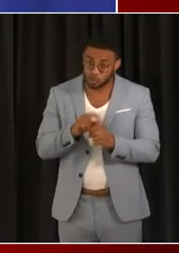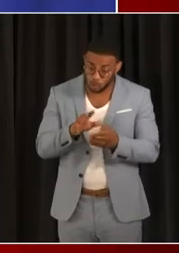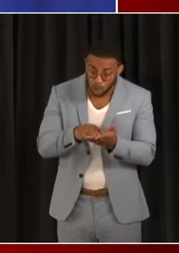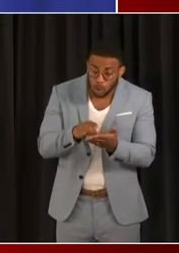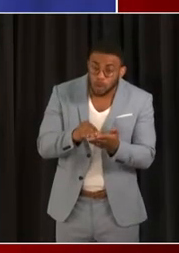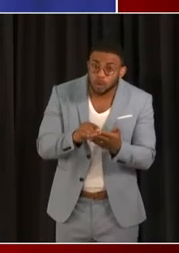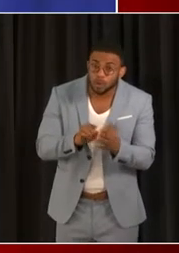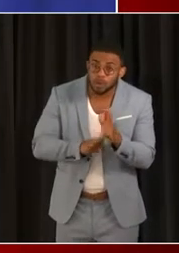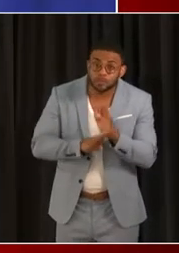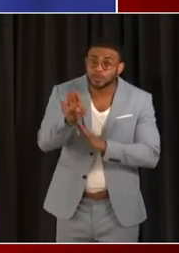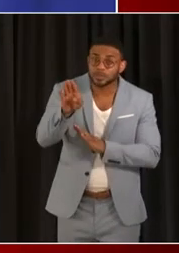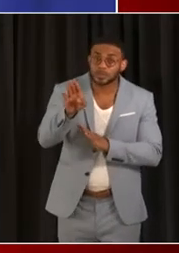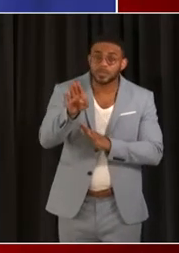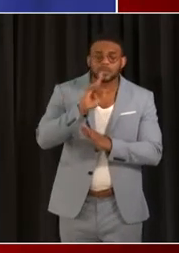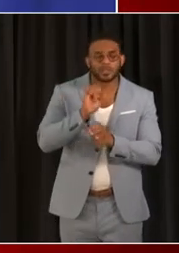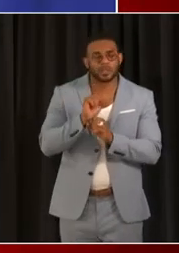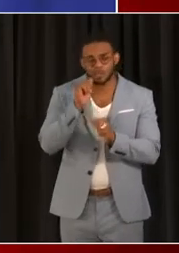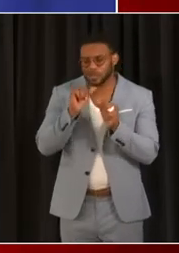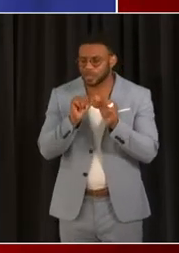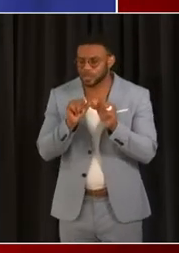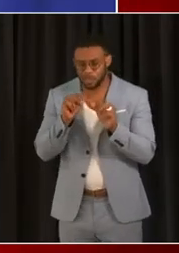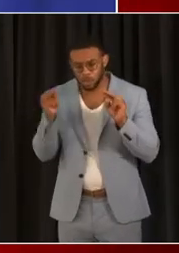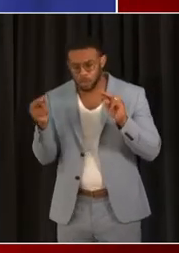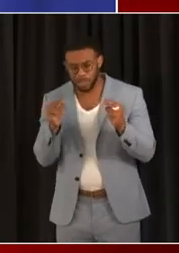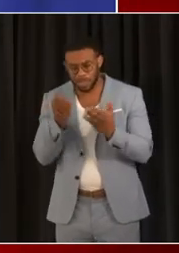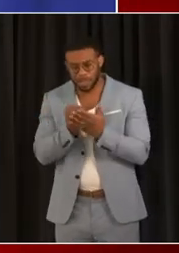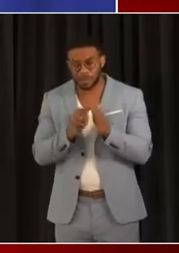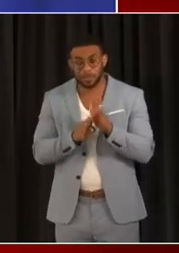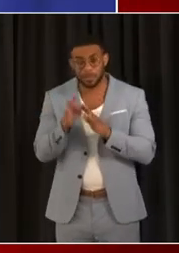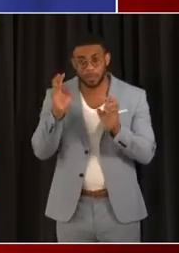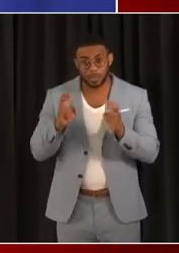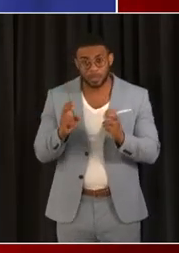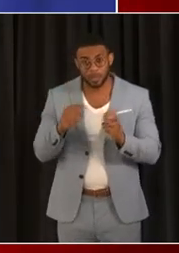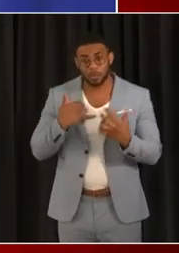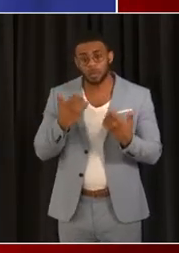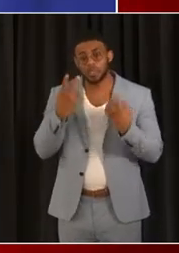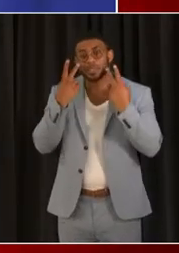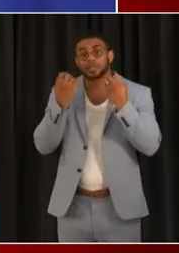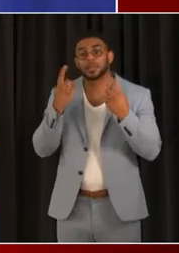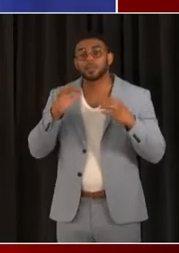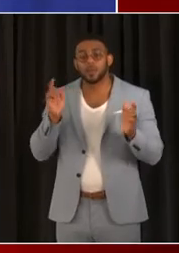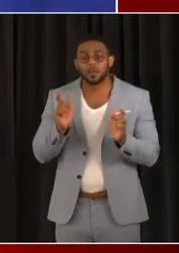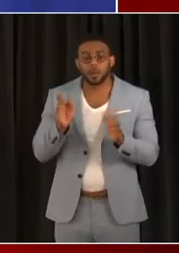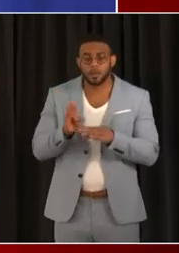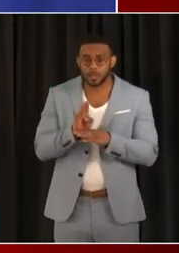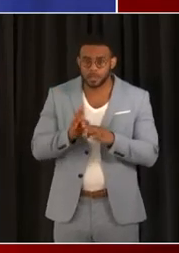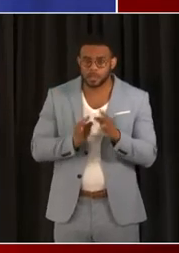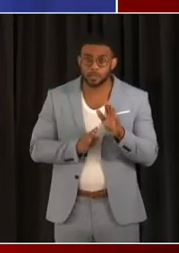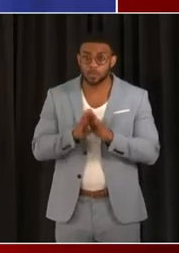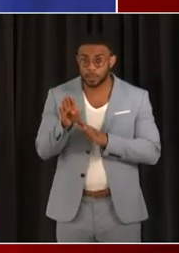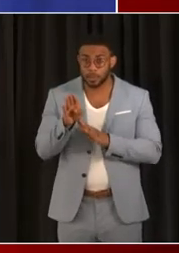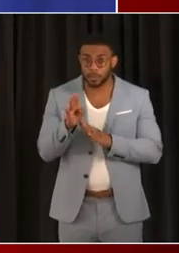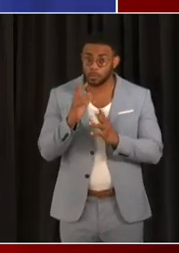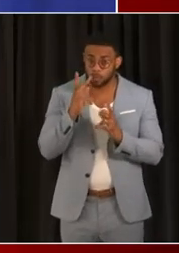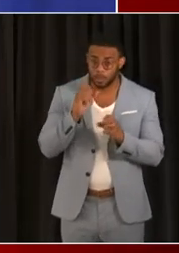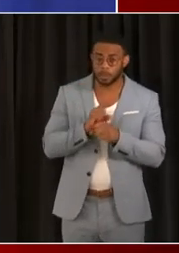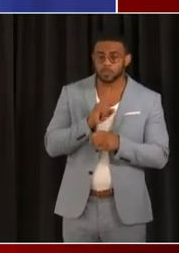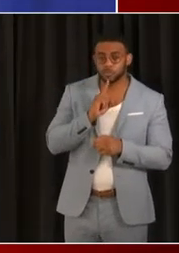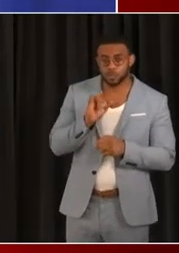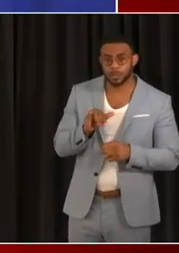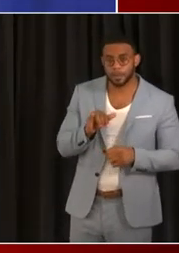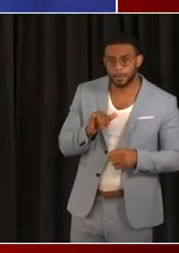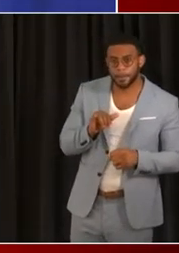certainly to learn and to thrive. We certainly will continue to look at economic development issues where we want to see many of our small businesses thrive. We want